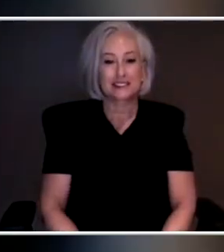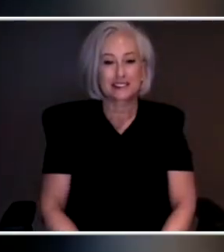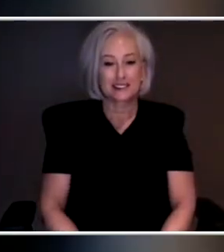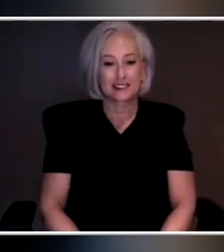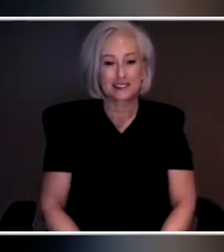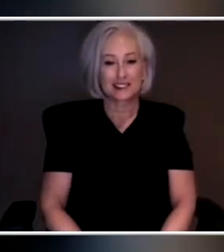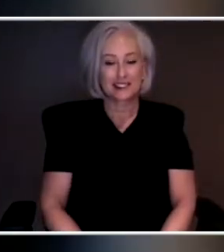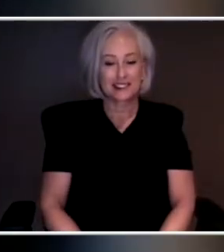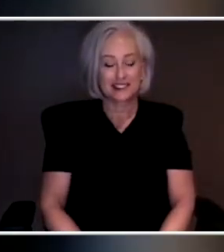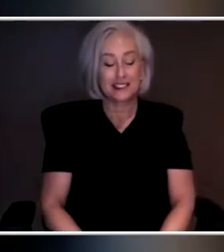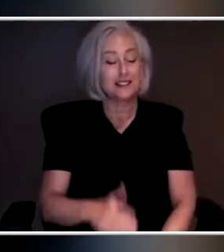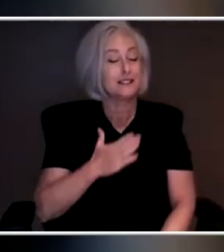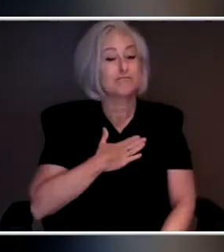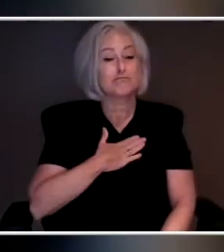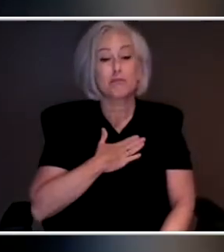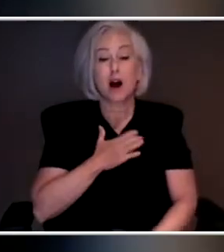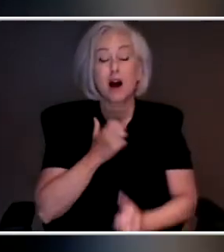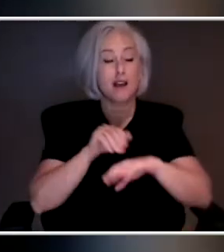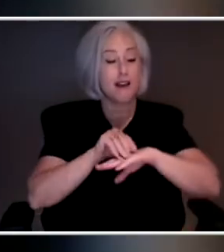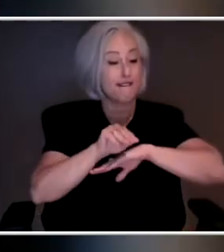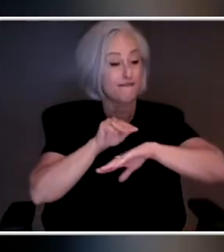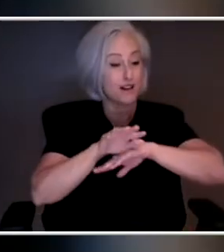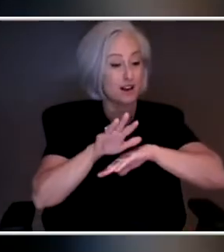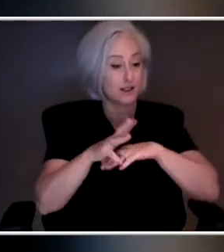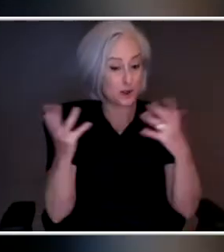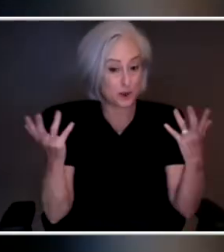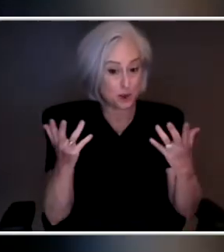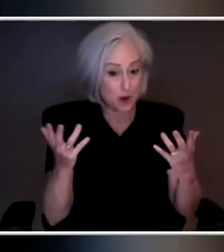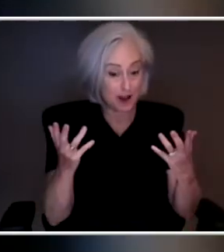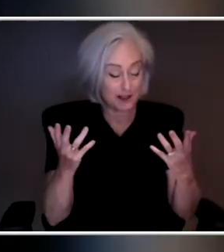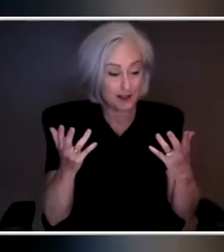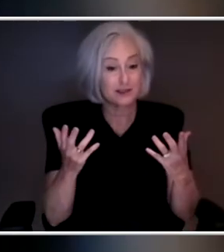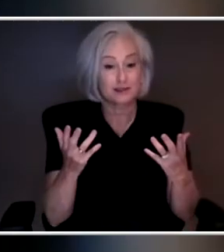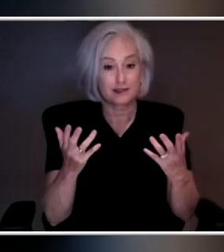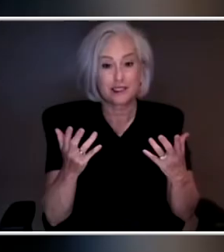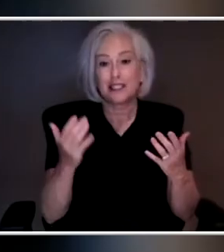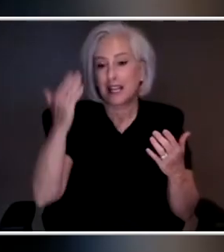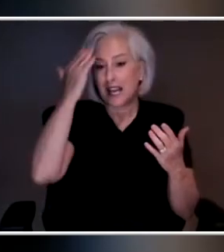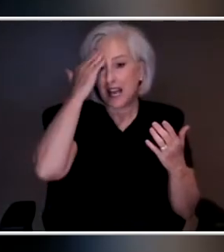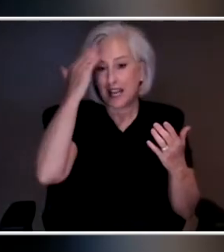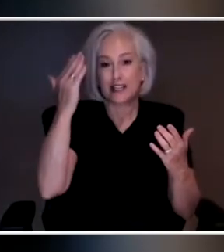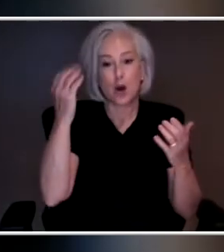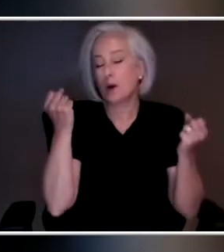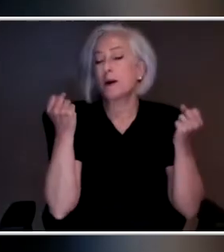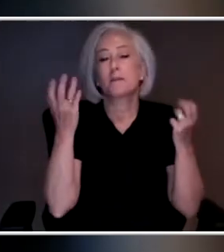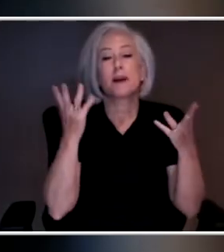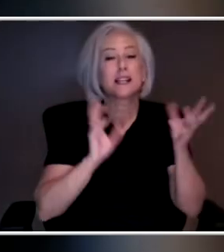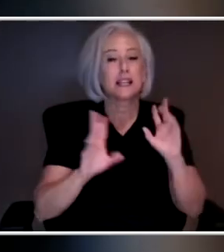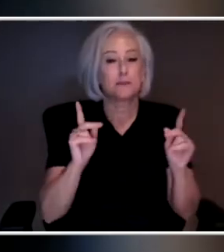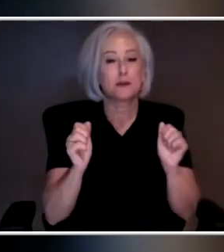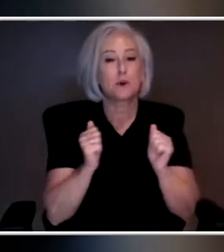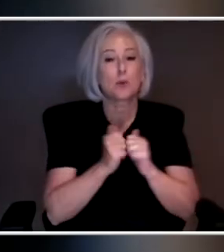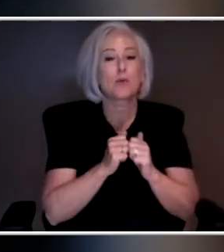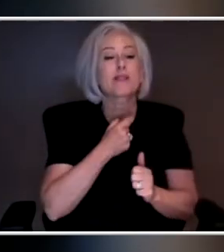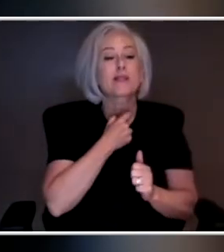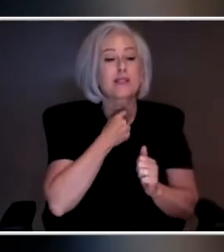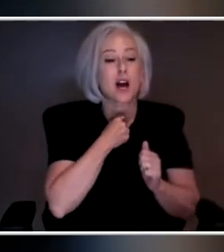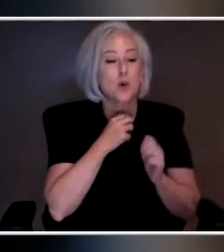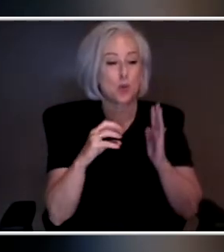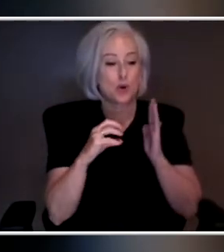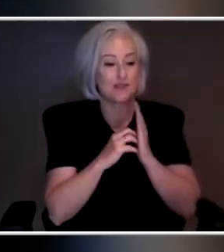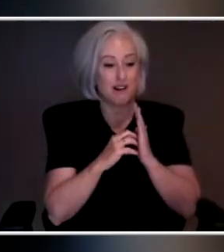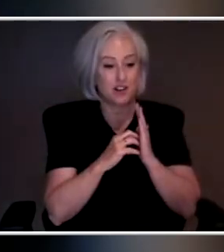My strongest advice to everybody out there, and I know a lot of the folks afflicted with thyroid nodules, they tend to be, I